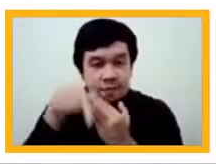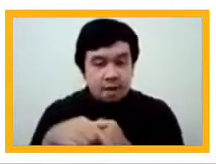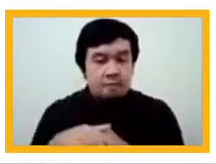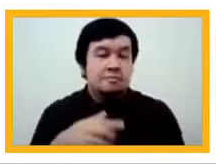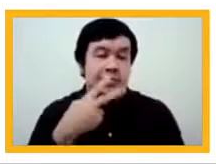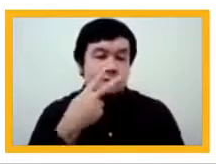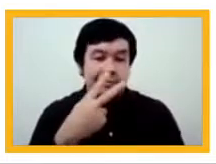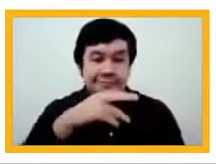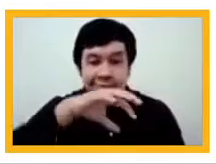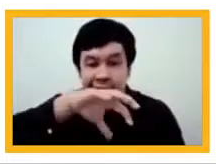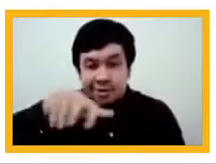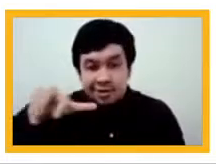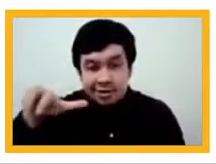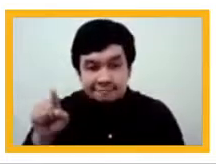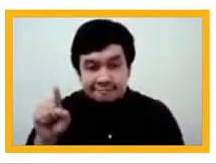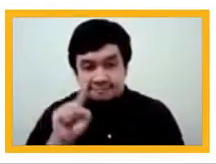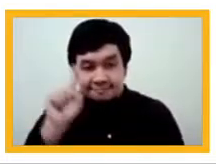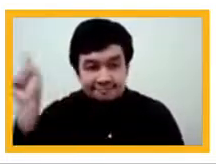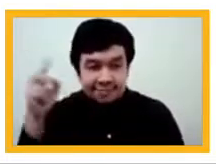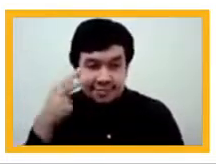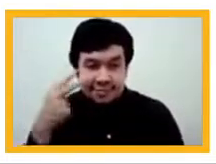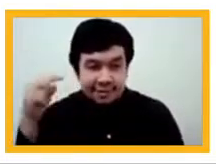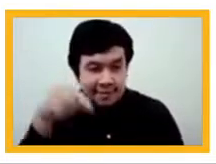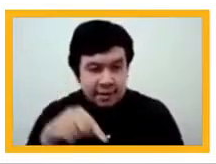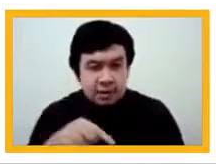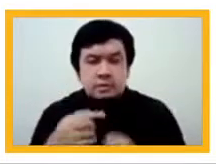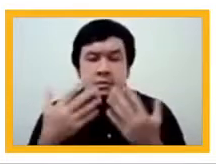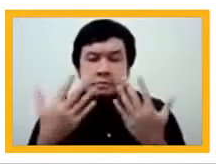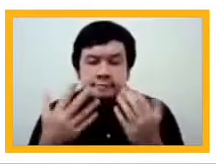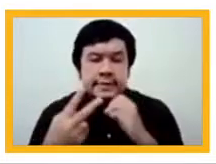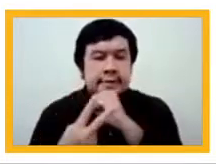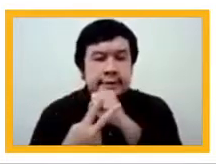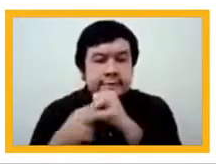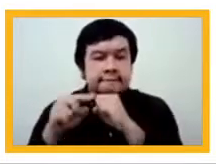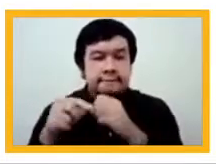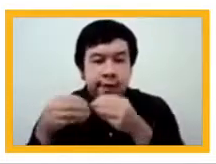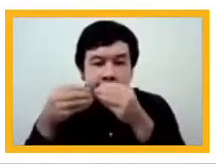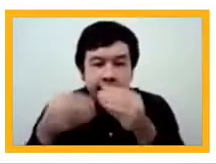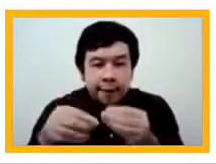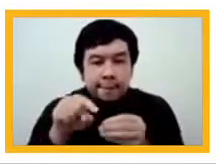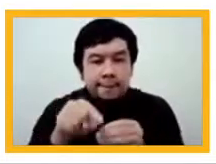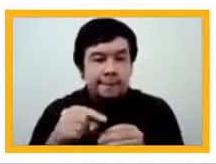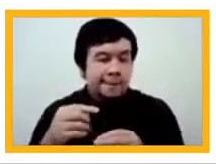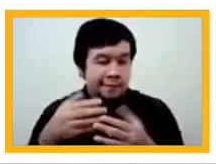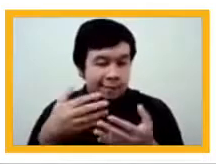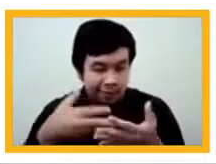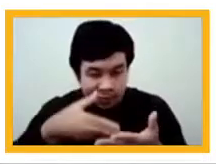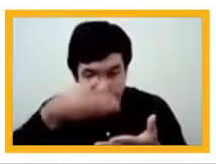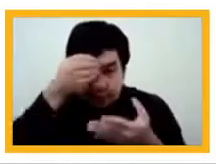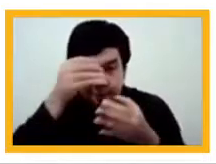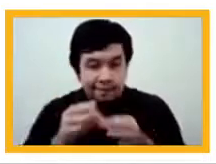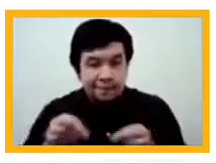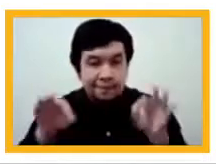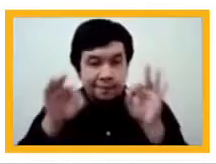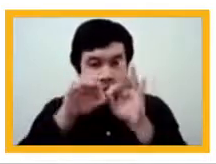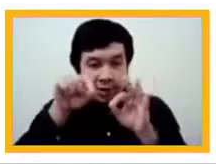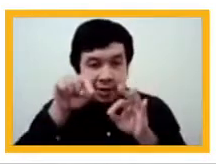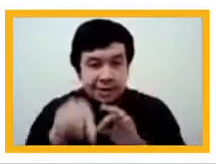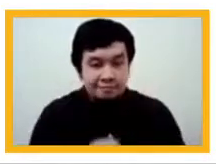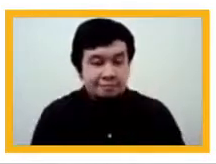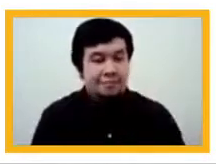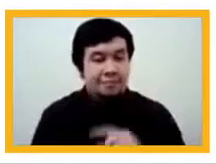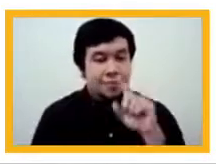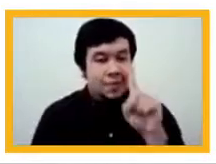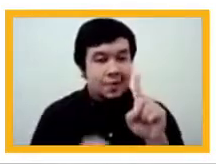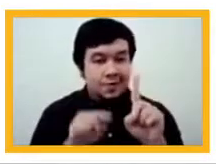of software for K-12 students and K-12 teachers and their parents and